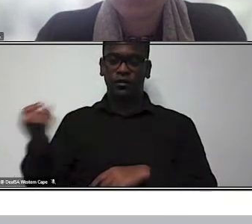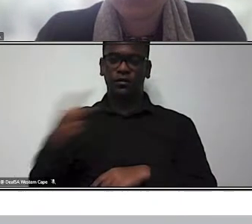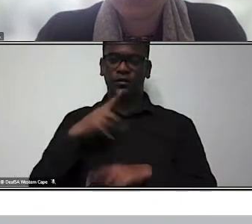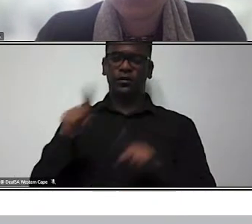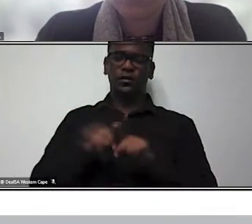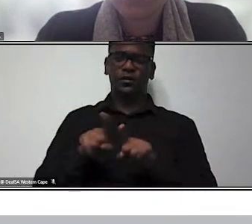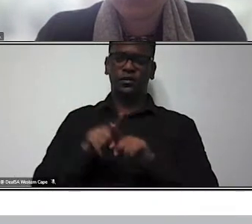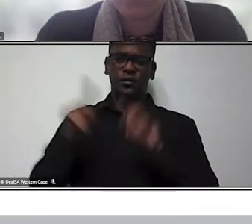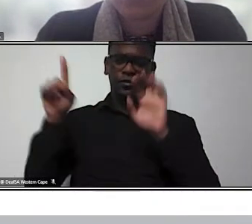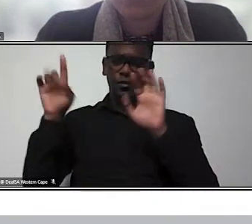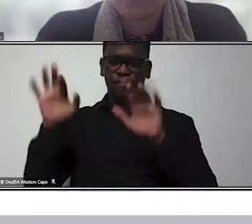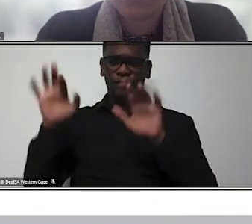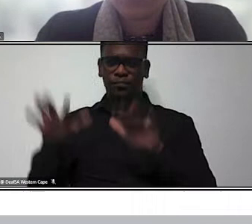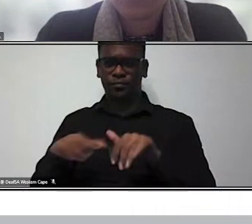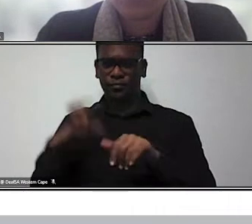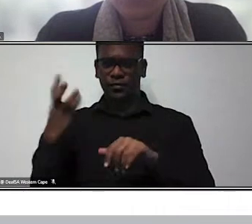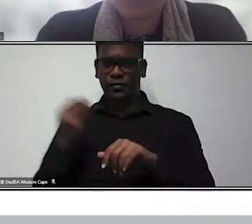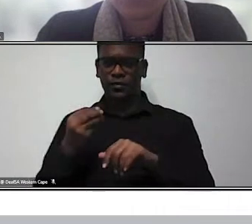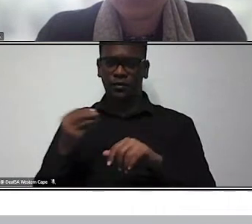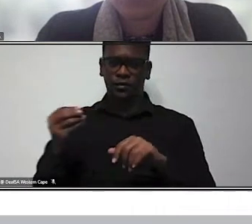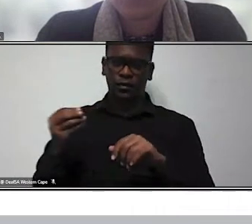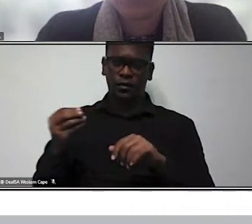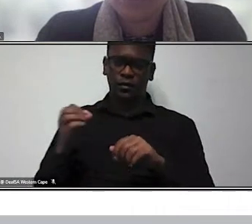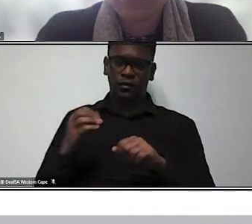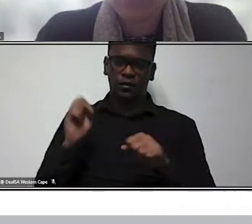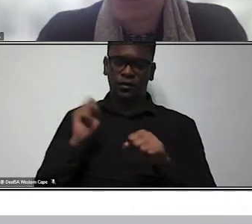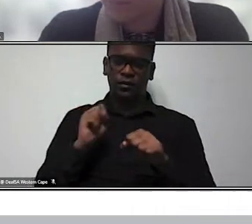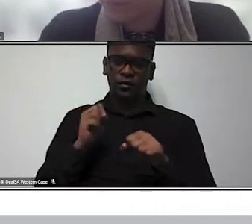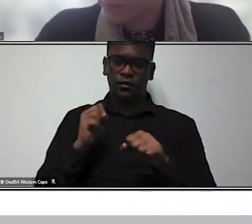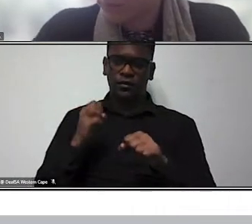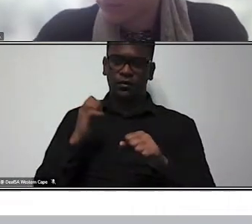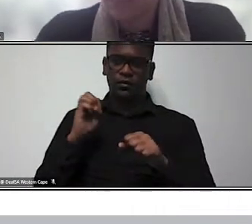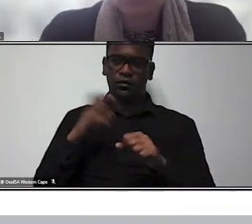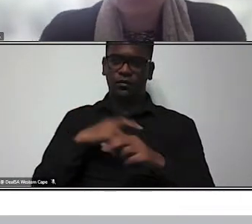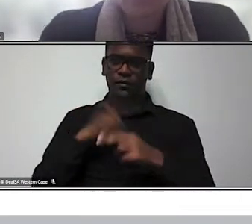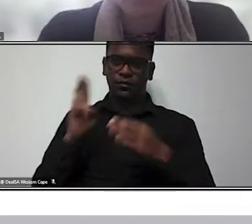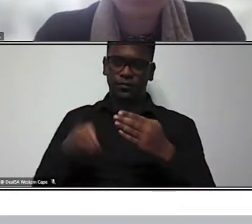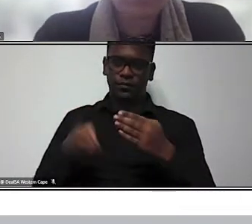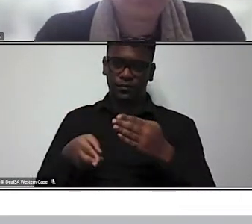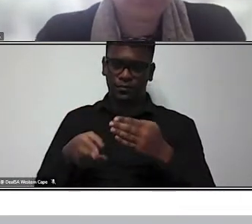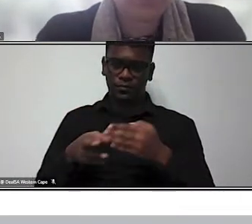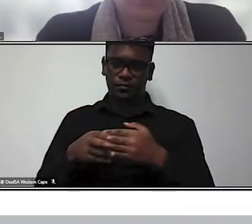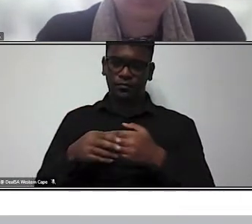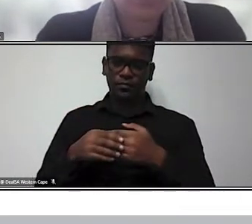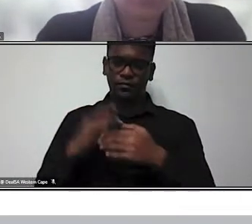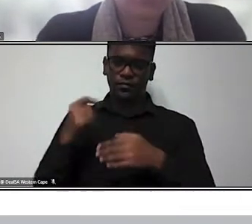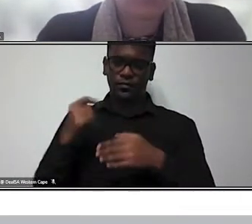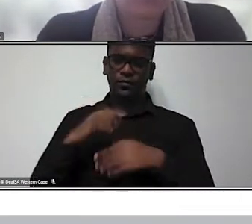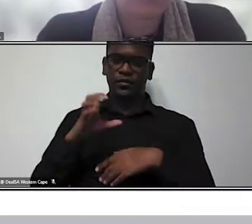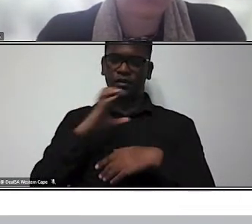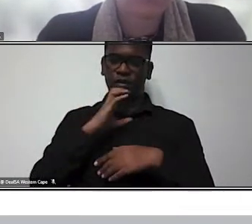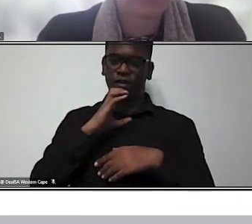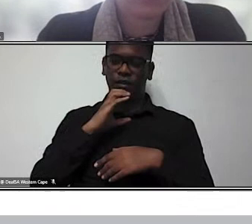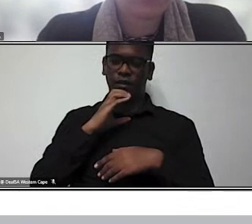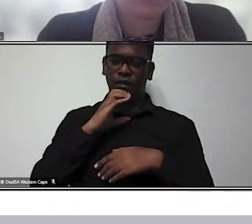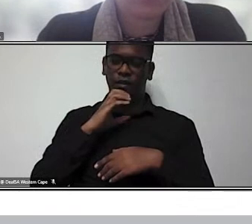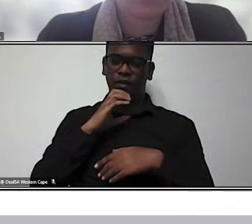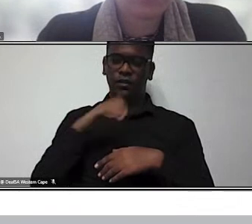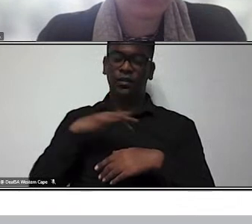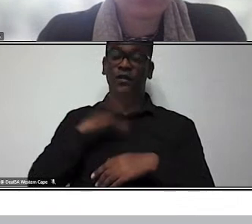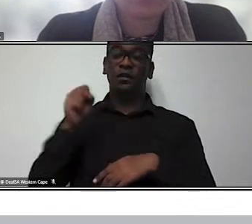effect that you then get, which means that, you know, if we could